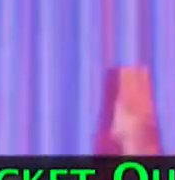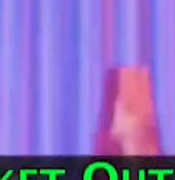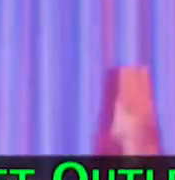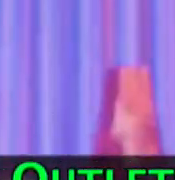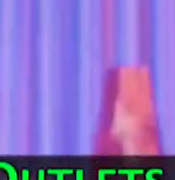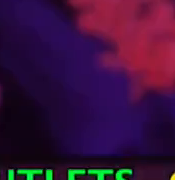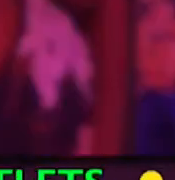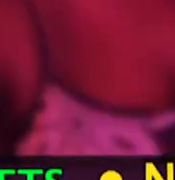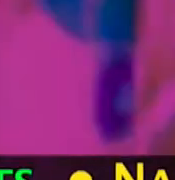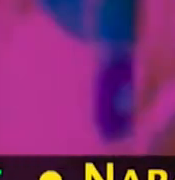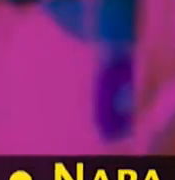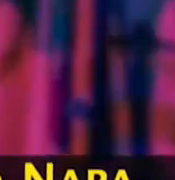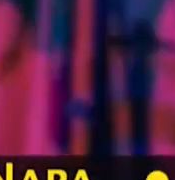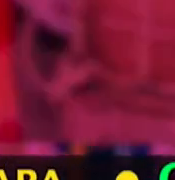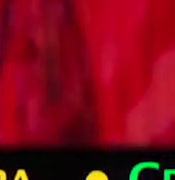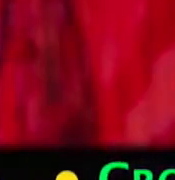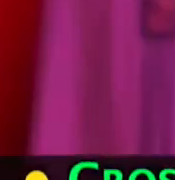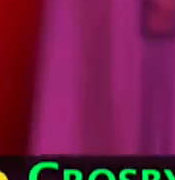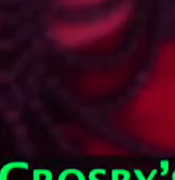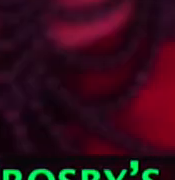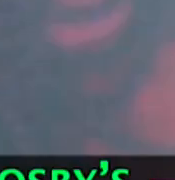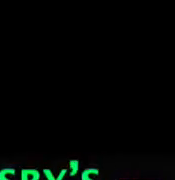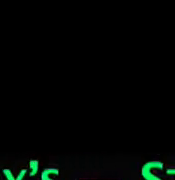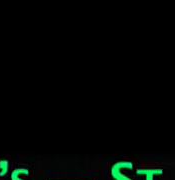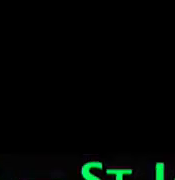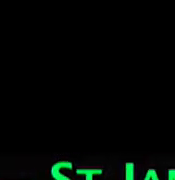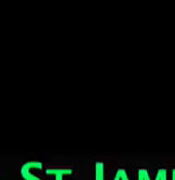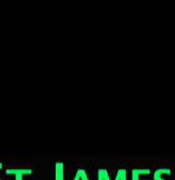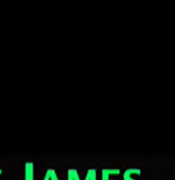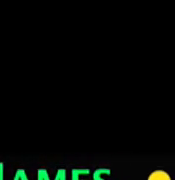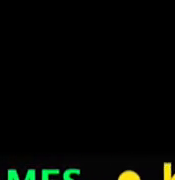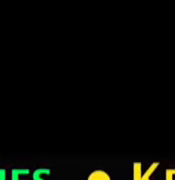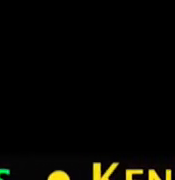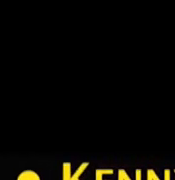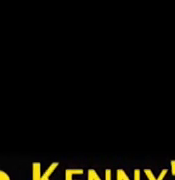and Vaughn Bigfoot. This girl is on fire!